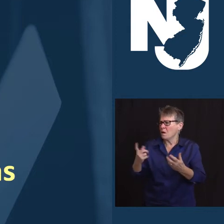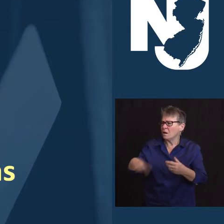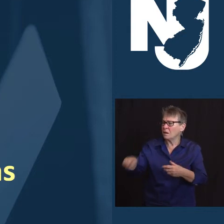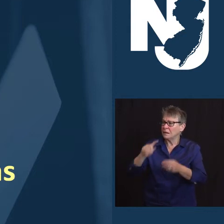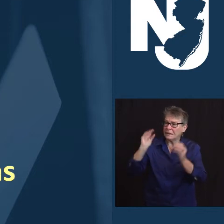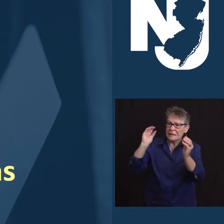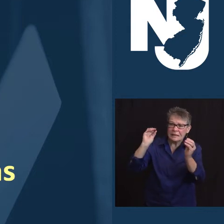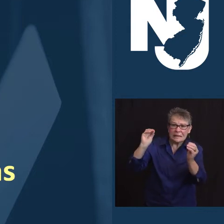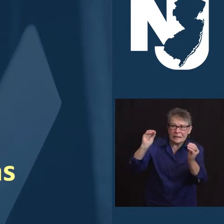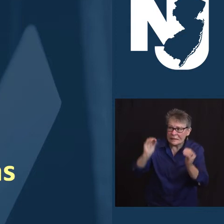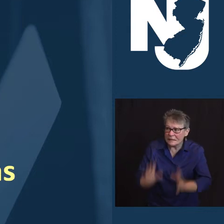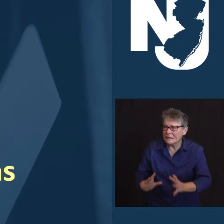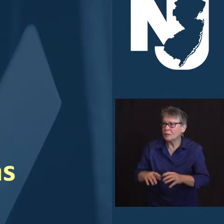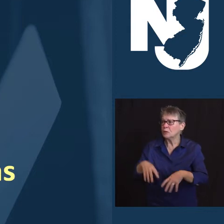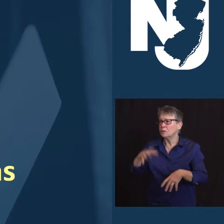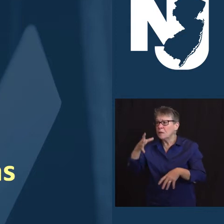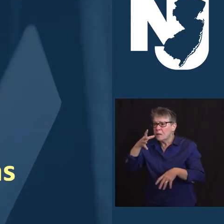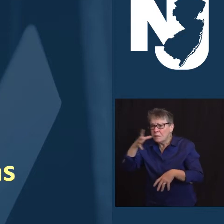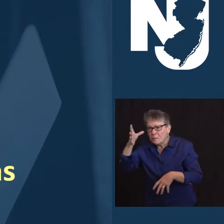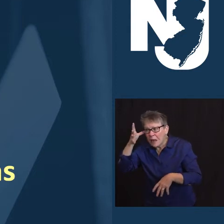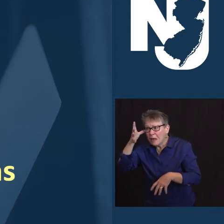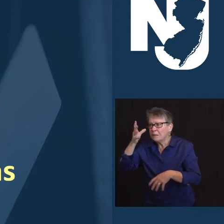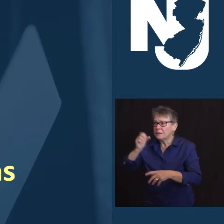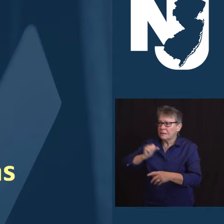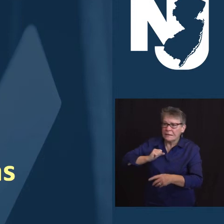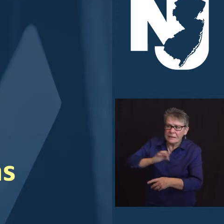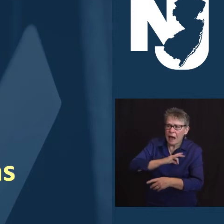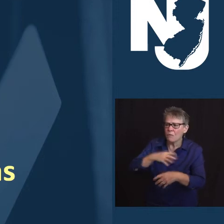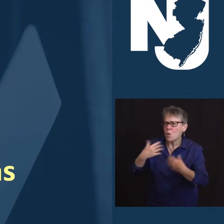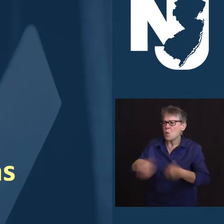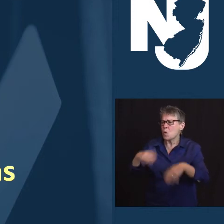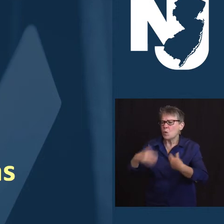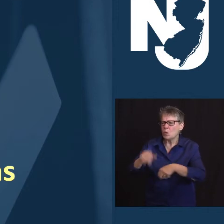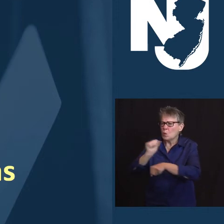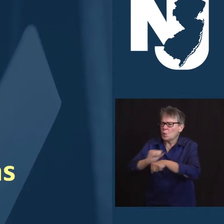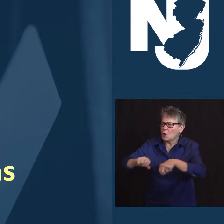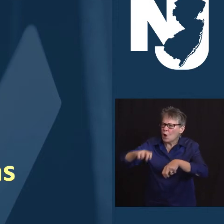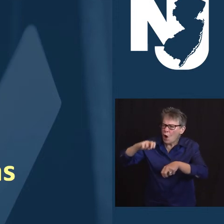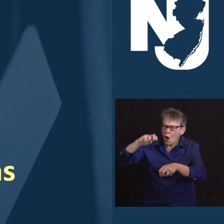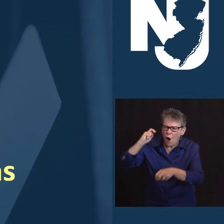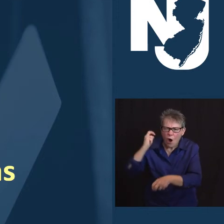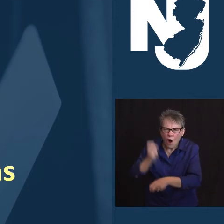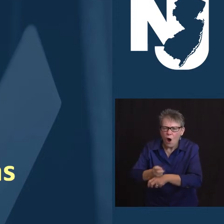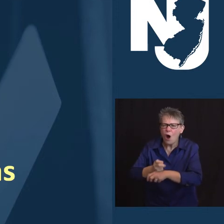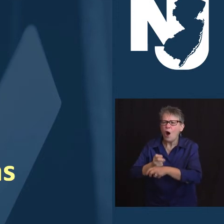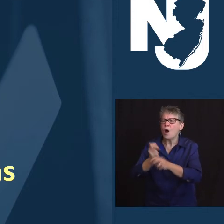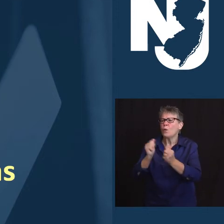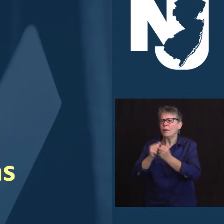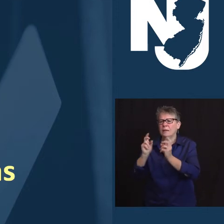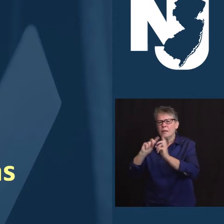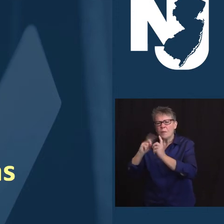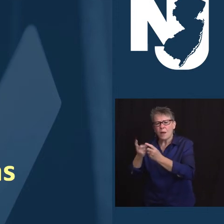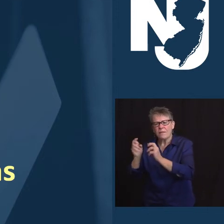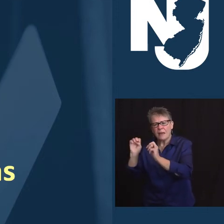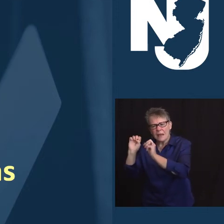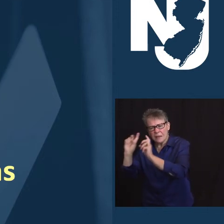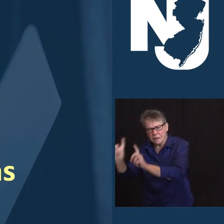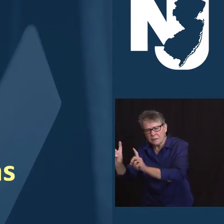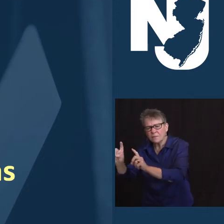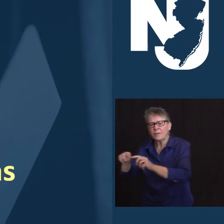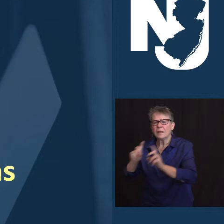their county executive superintendents and the Department of Education to ensure the right decisions are made for their